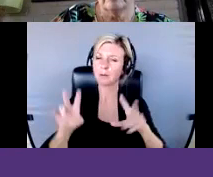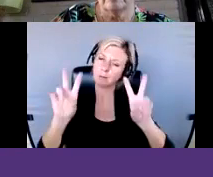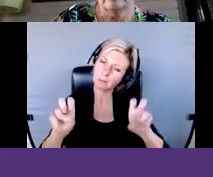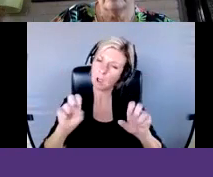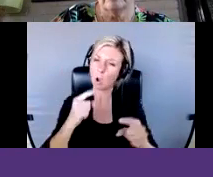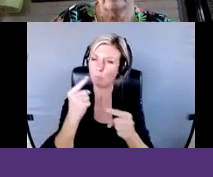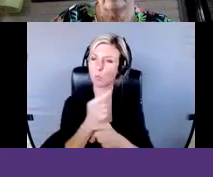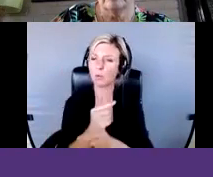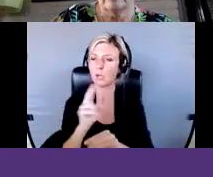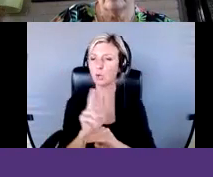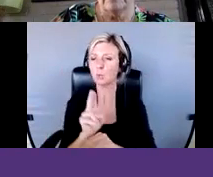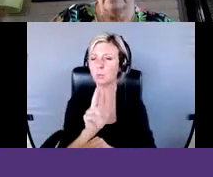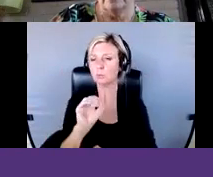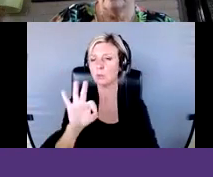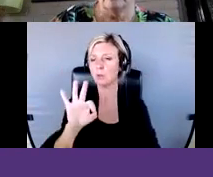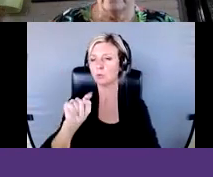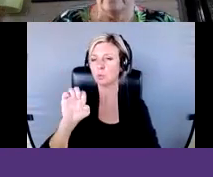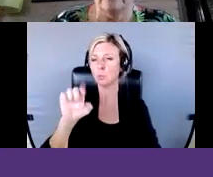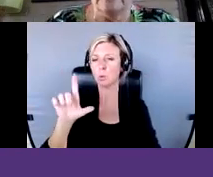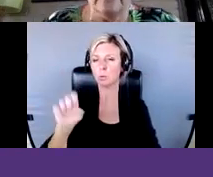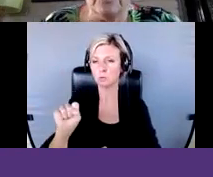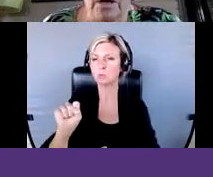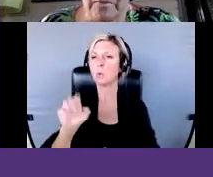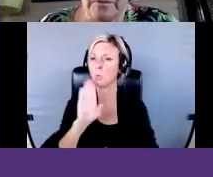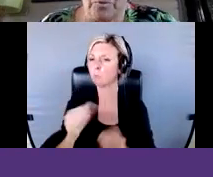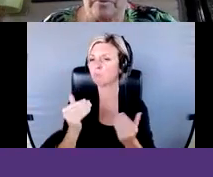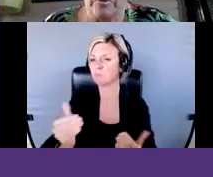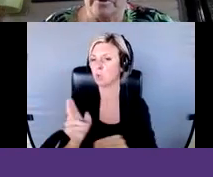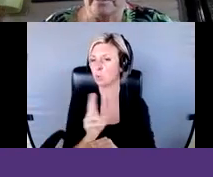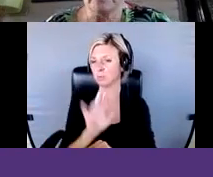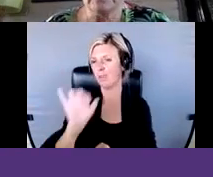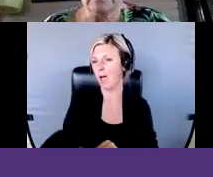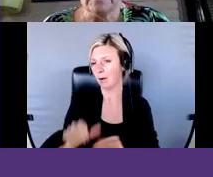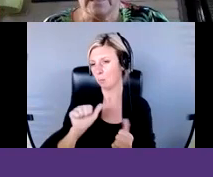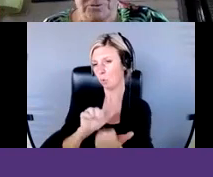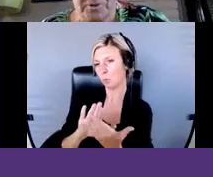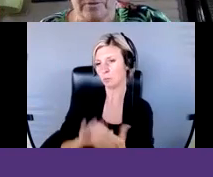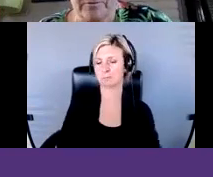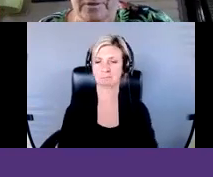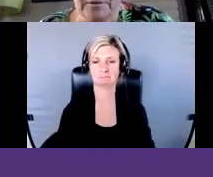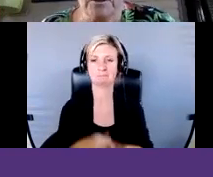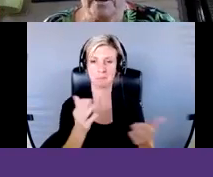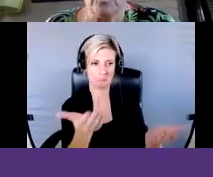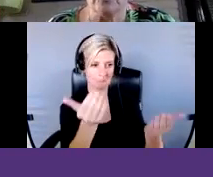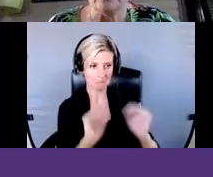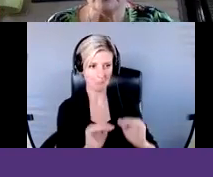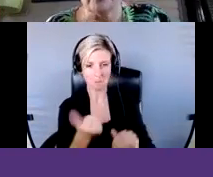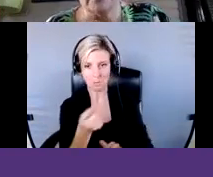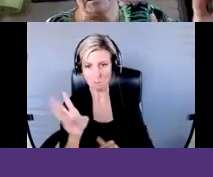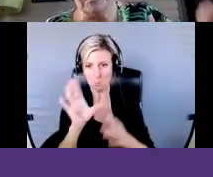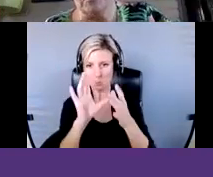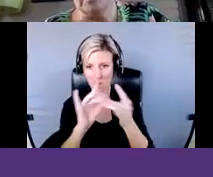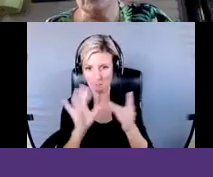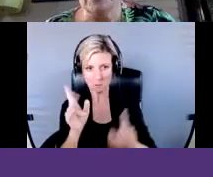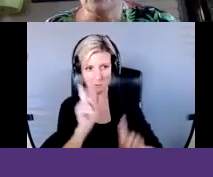And that is what we would do. Well, we have several comments where people are interested in entering the field. So I'm sure with the